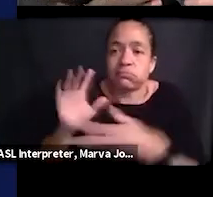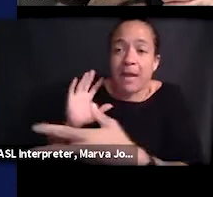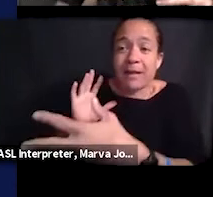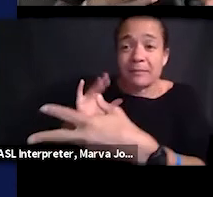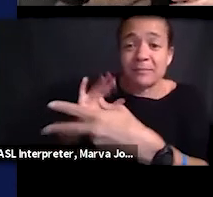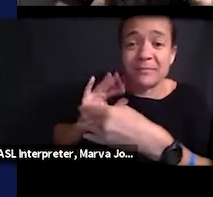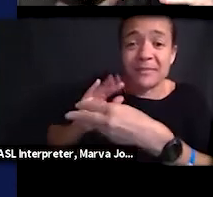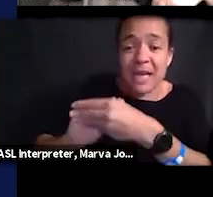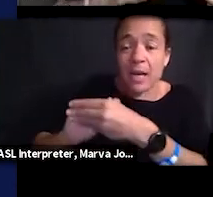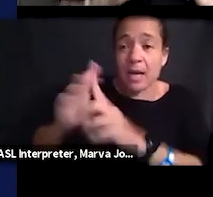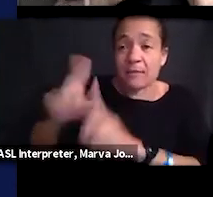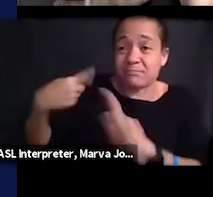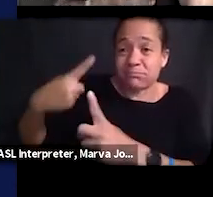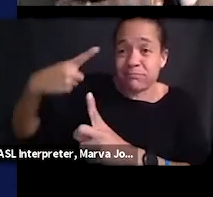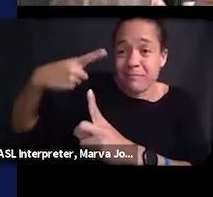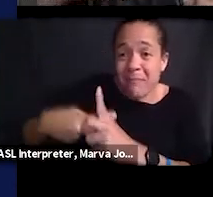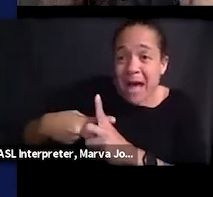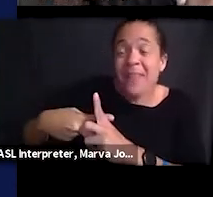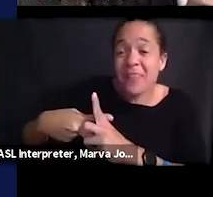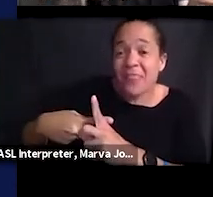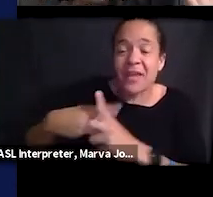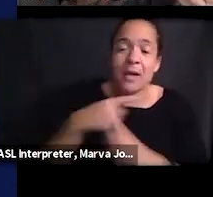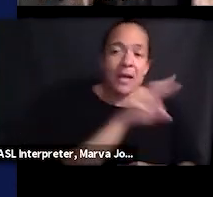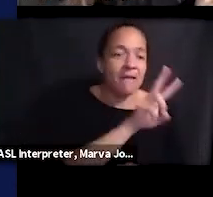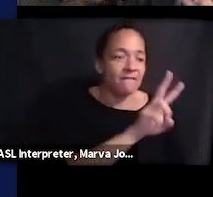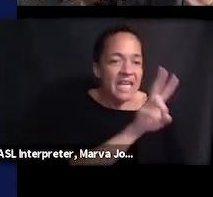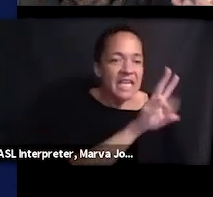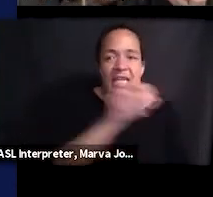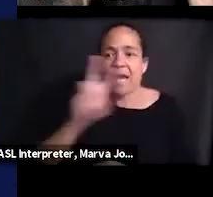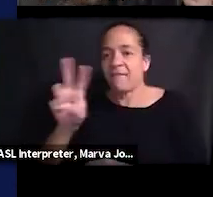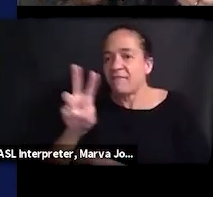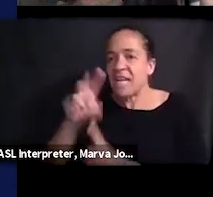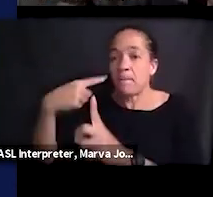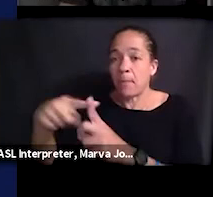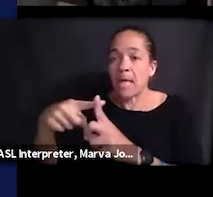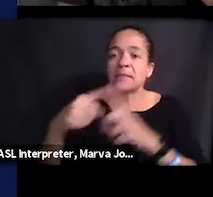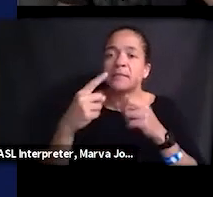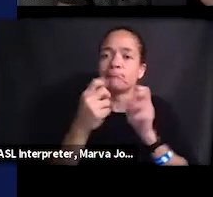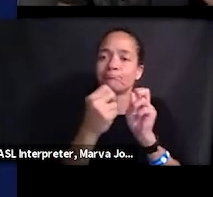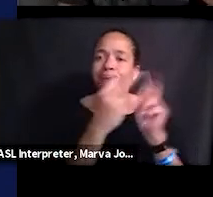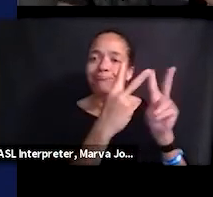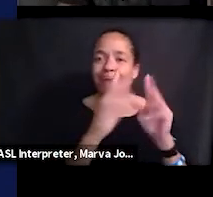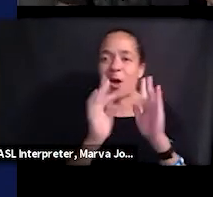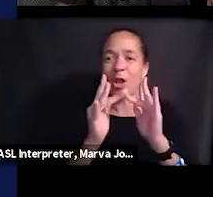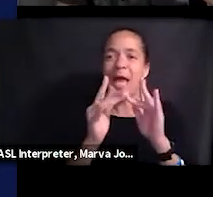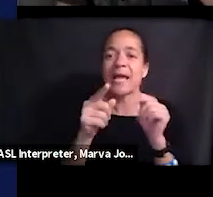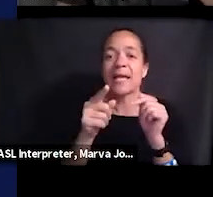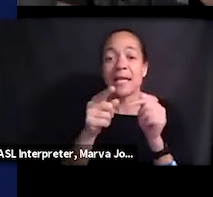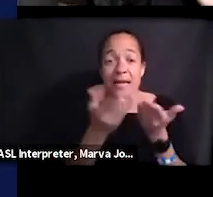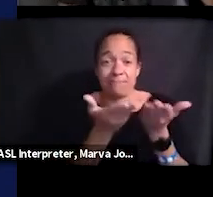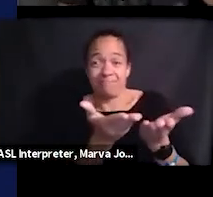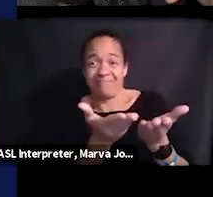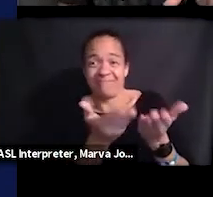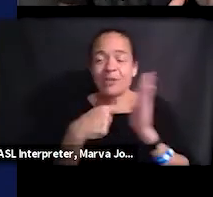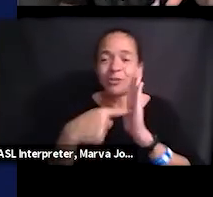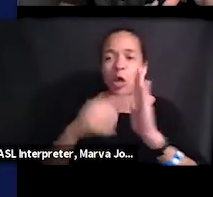a month, or coming up on a month, between V and V Plus is now up available online, and you can see how to get into all that stuff right there on the slide.